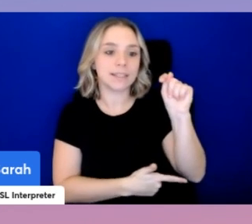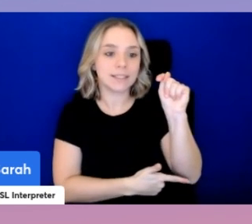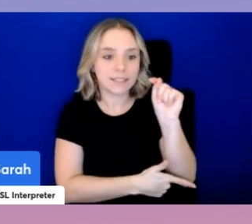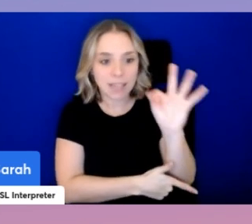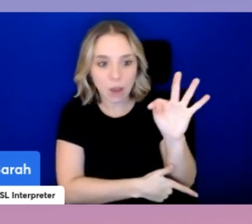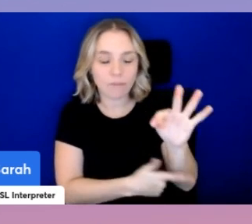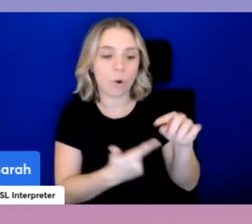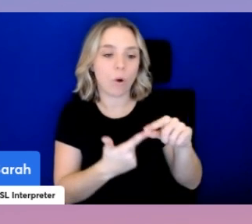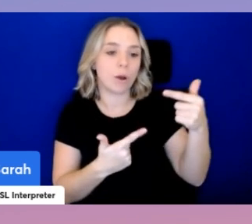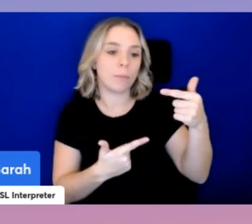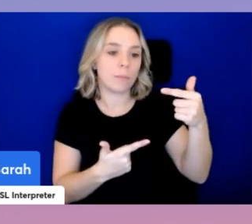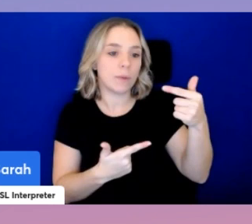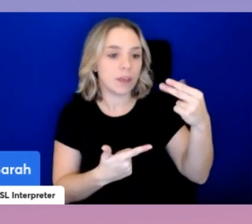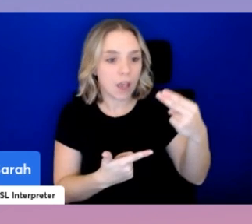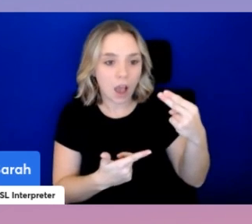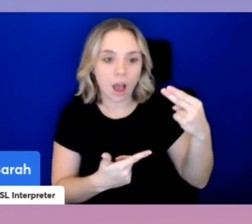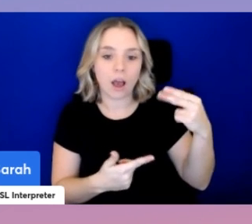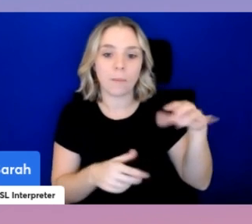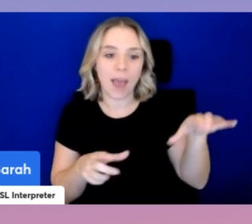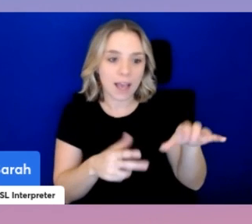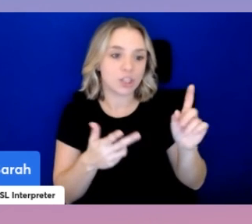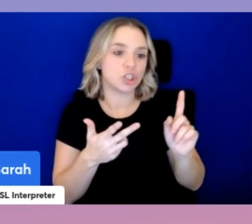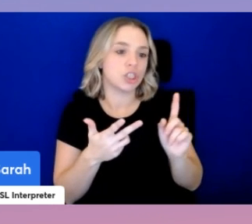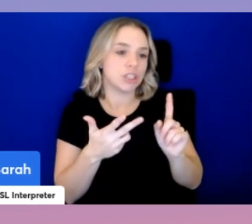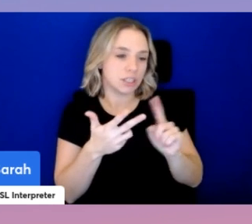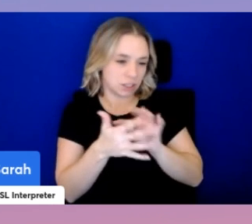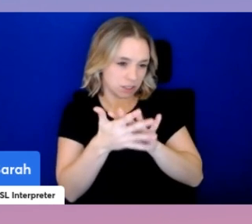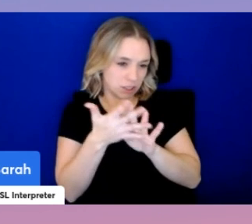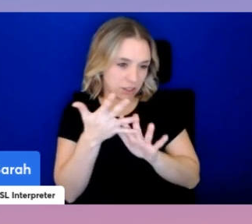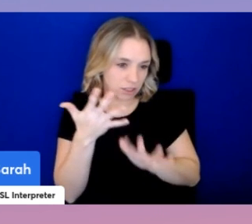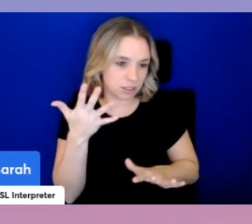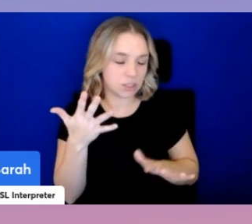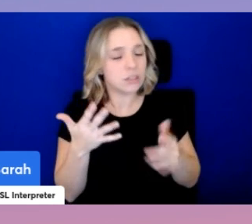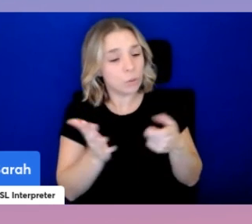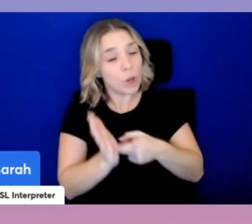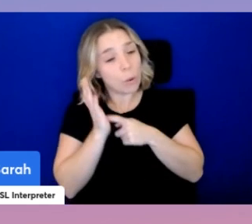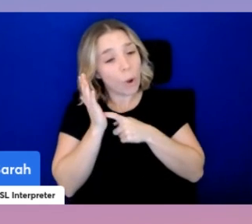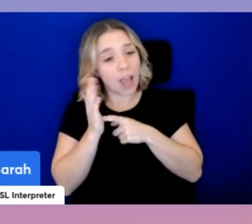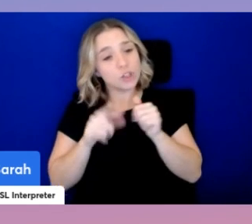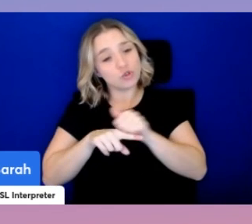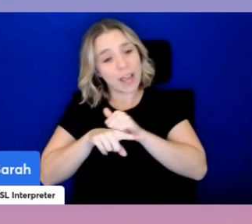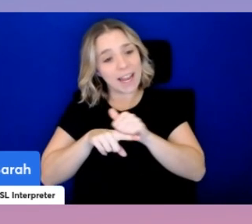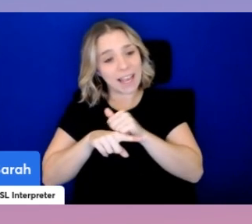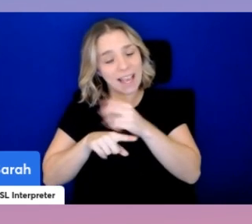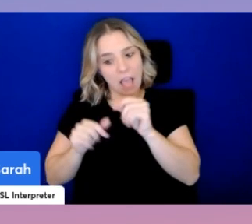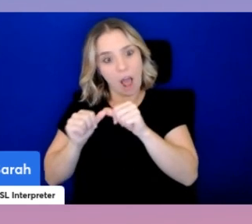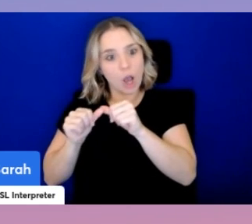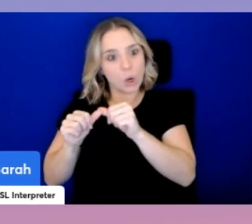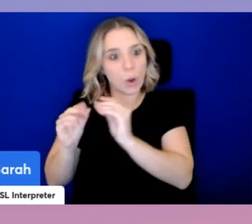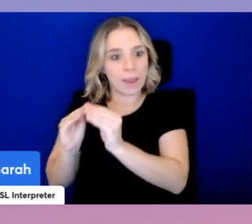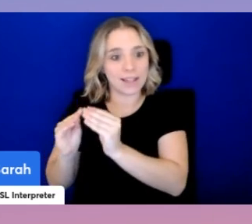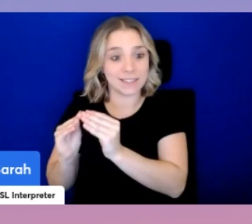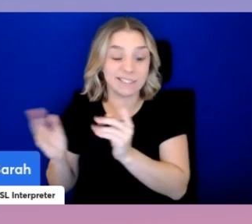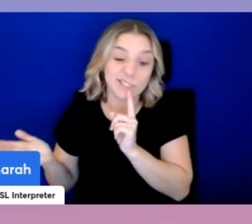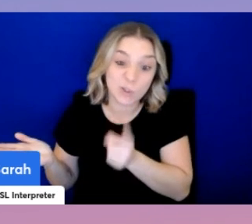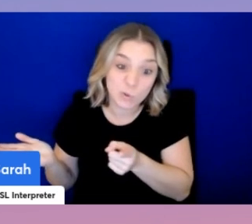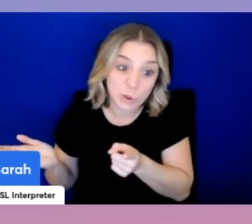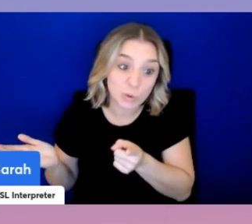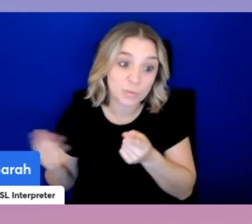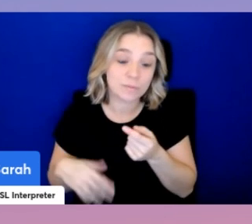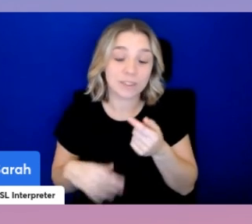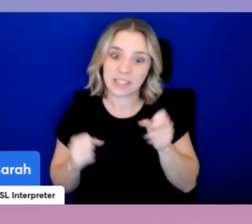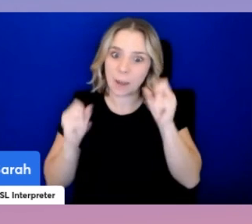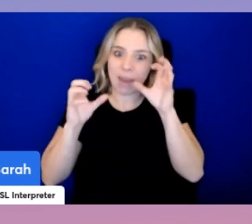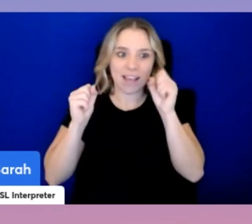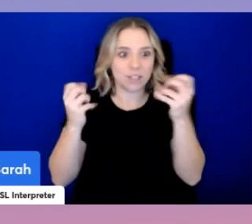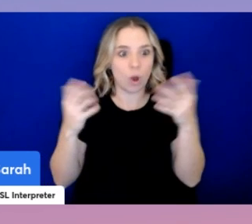Actions could require training and ongoing maintenance. That's true. Still, it is amazing the things you could achieve when you integrate